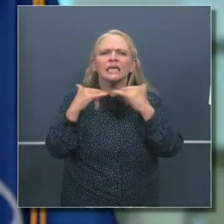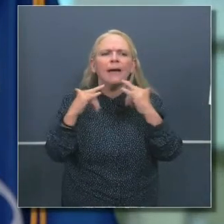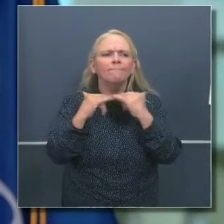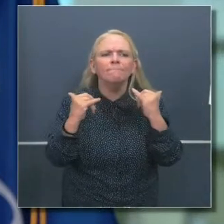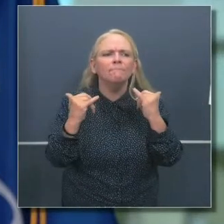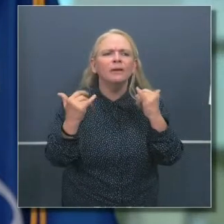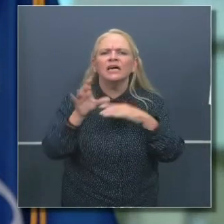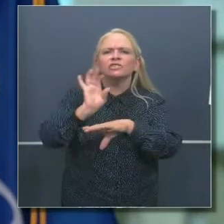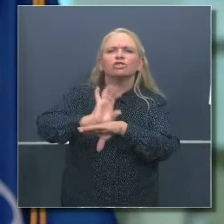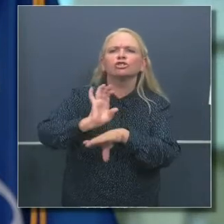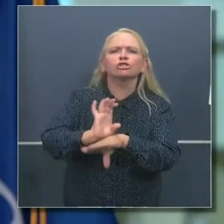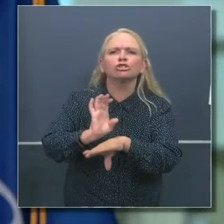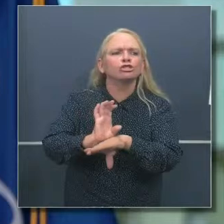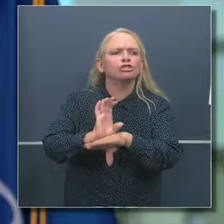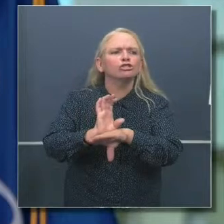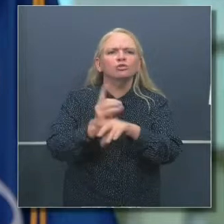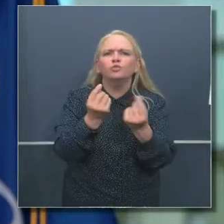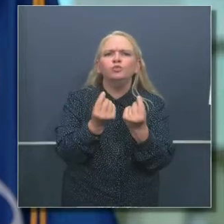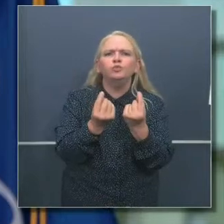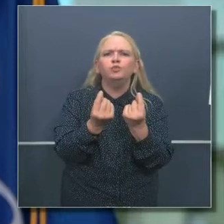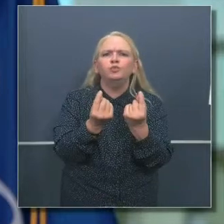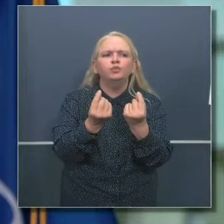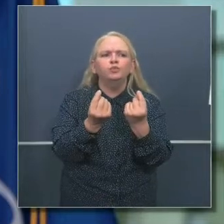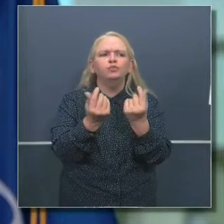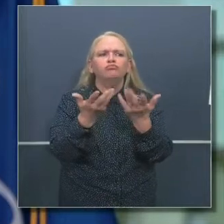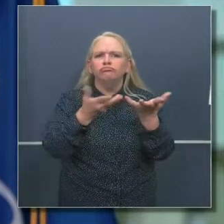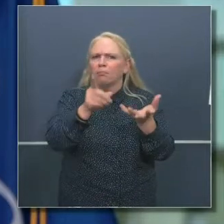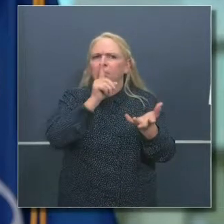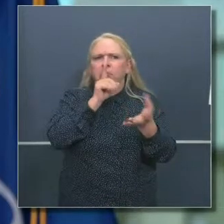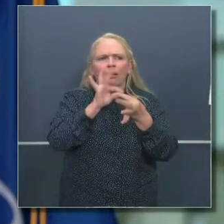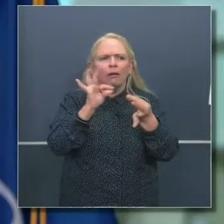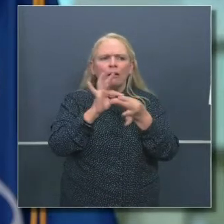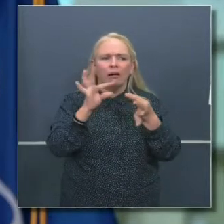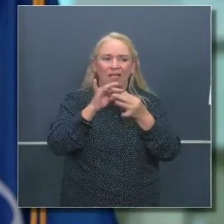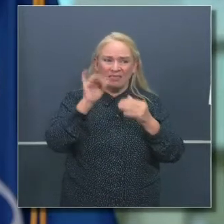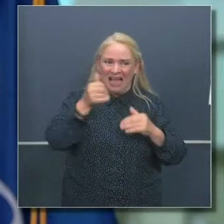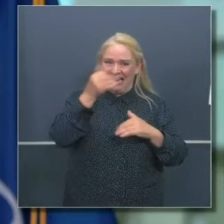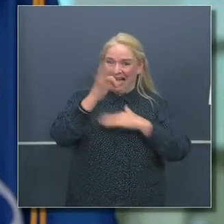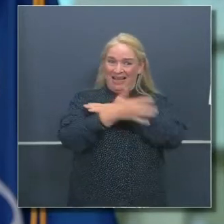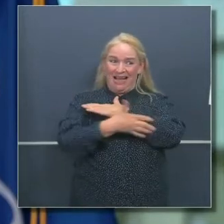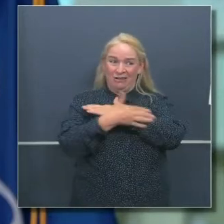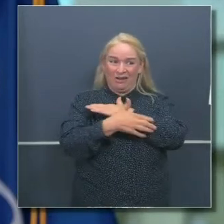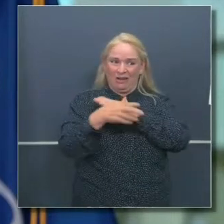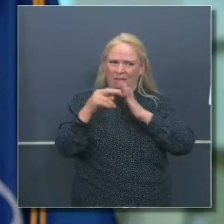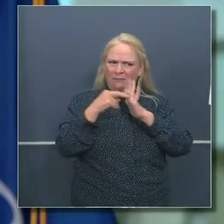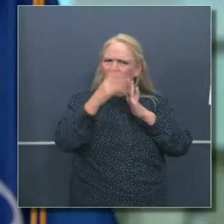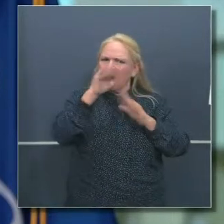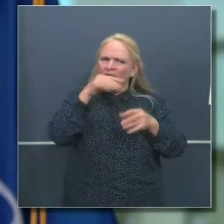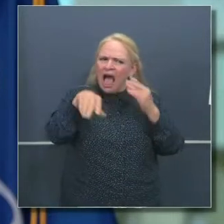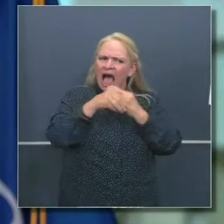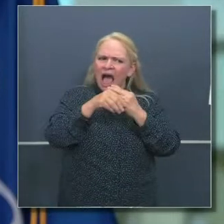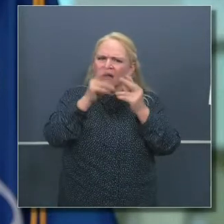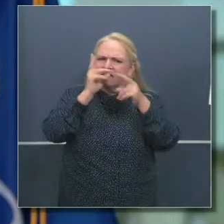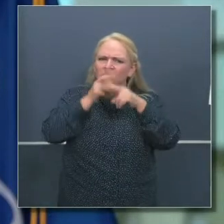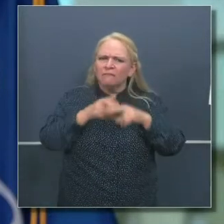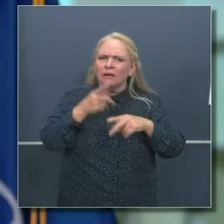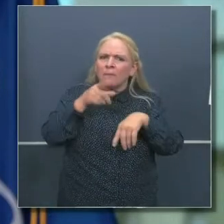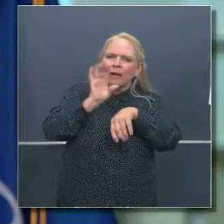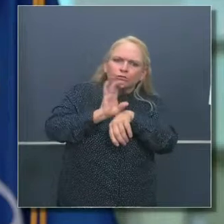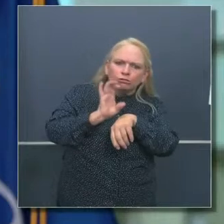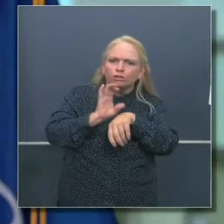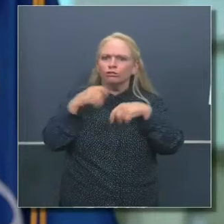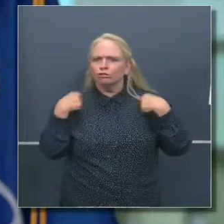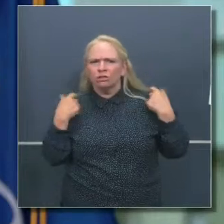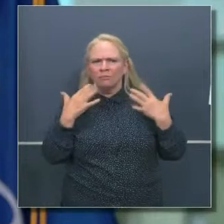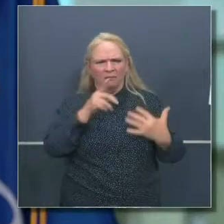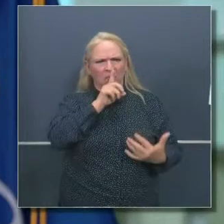still meeting in some of these really highly impacted counties. Why is that? Well, as I've stated in multiple occasions yesterday